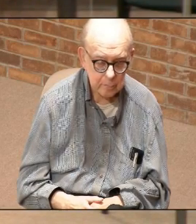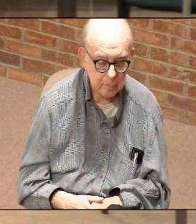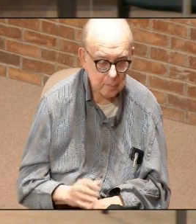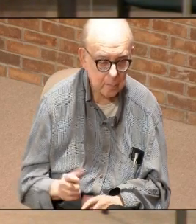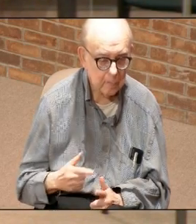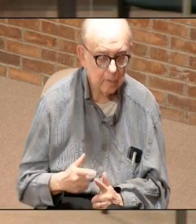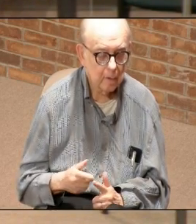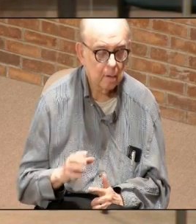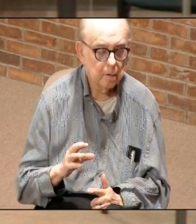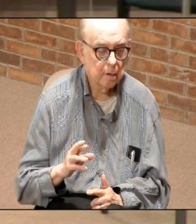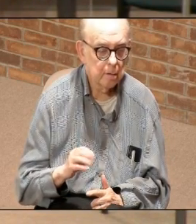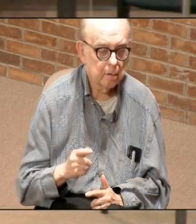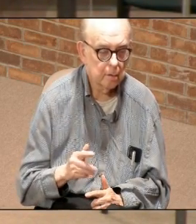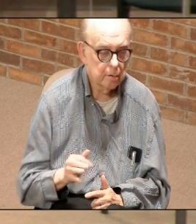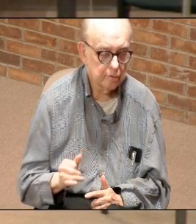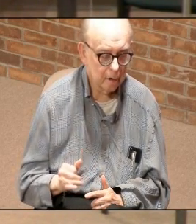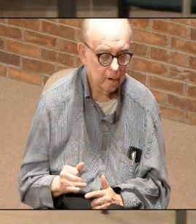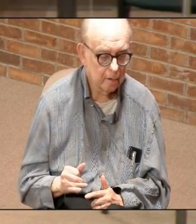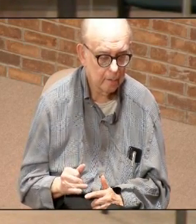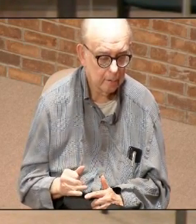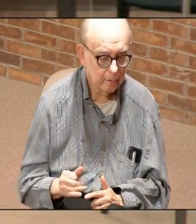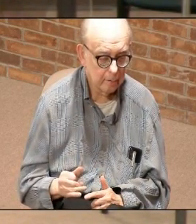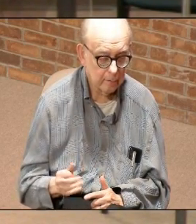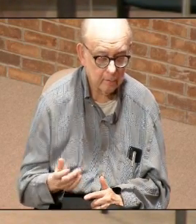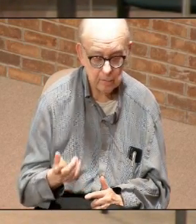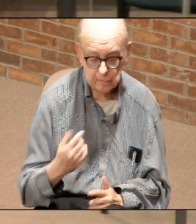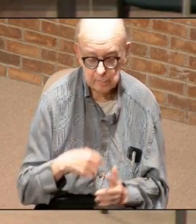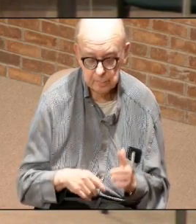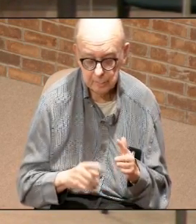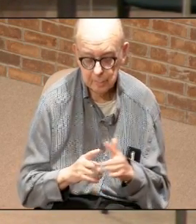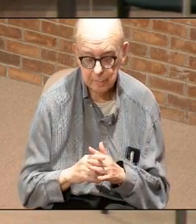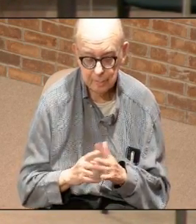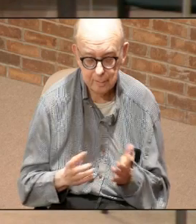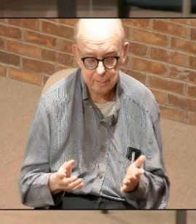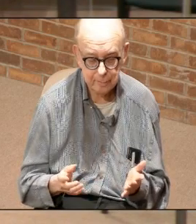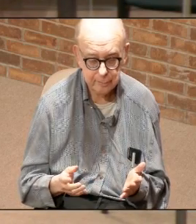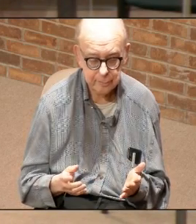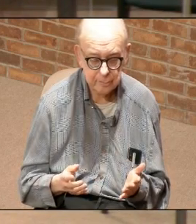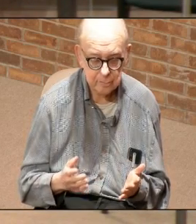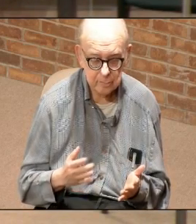And then Charlie comes along